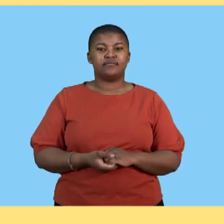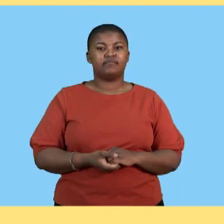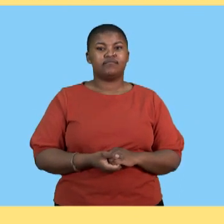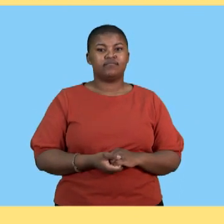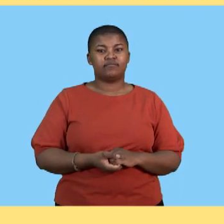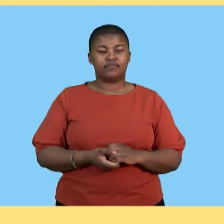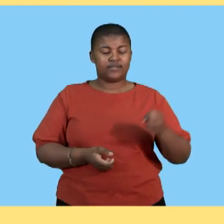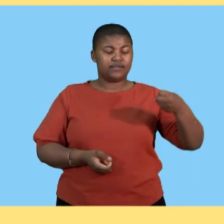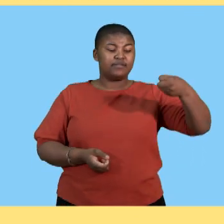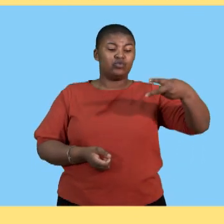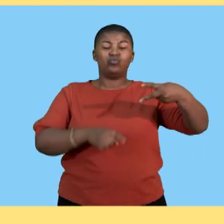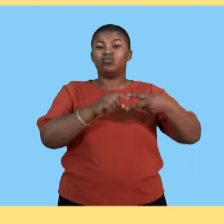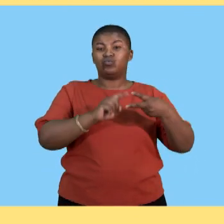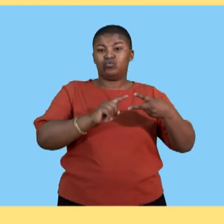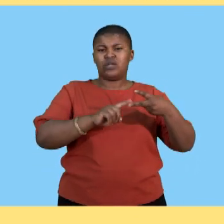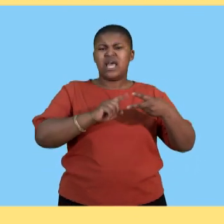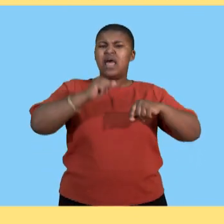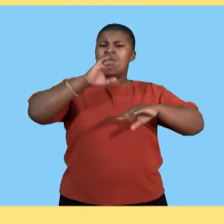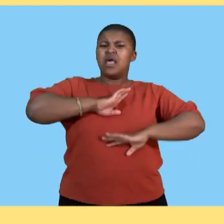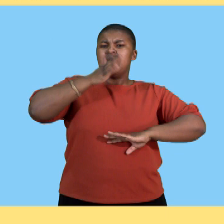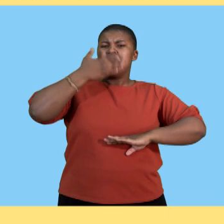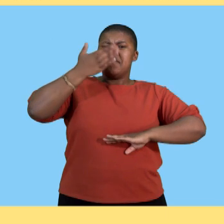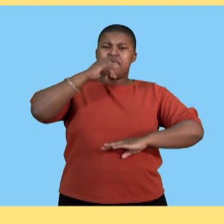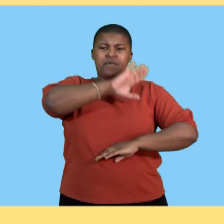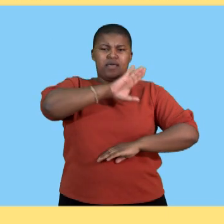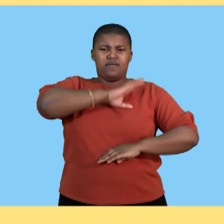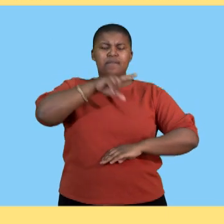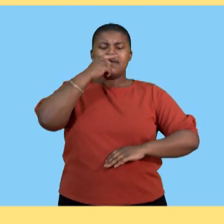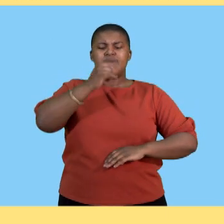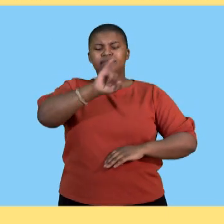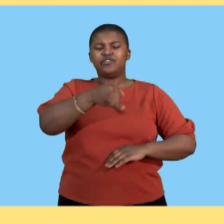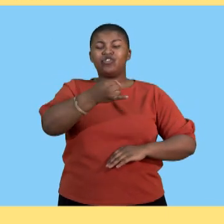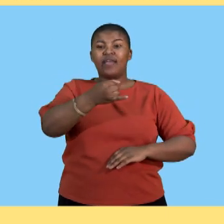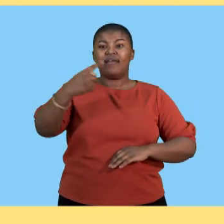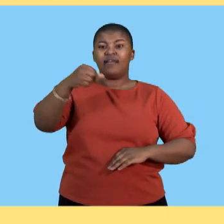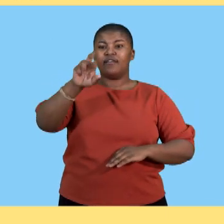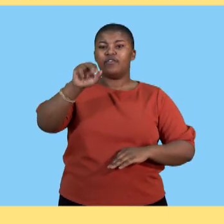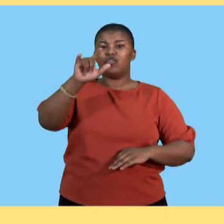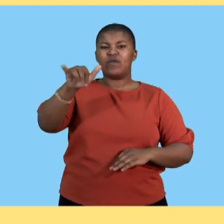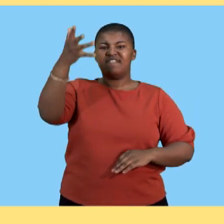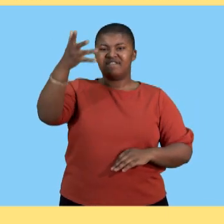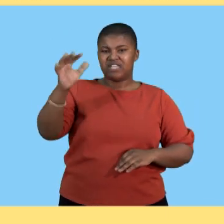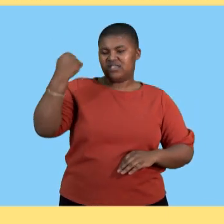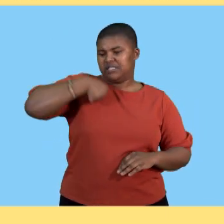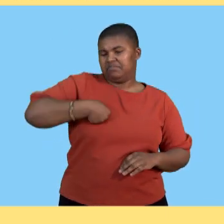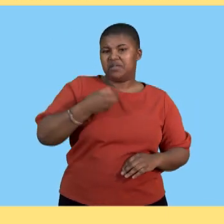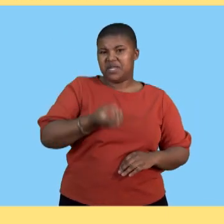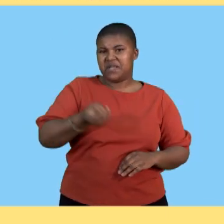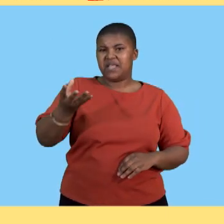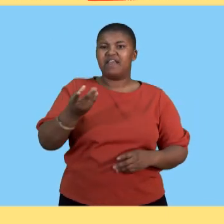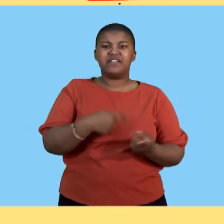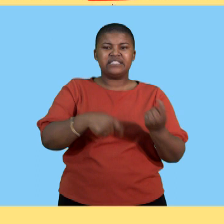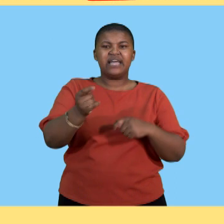The next adjustment reads: a dissatisfied customer, J. Gray, returned handbags with a selling price